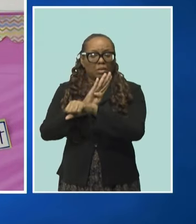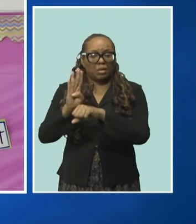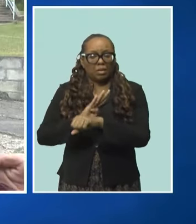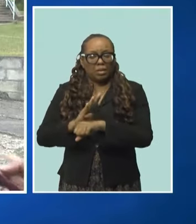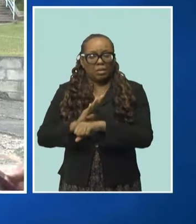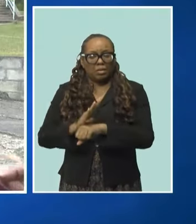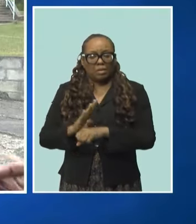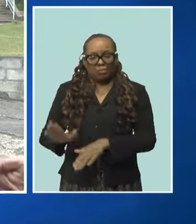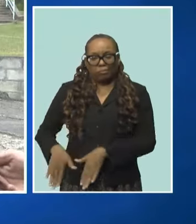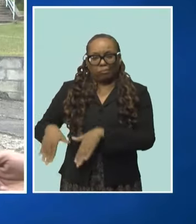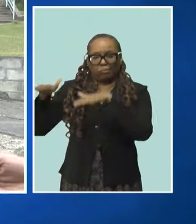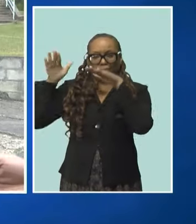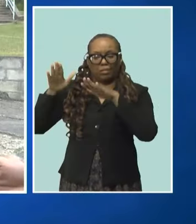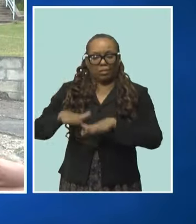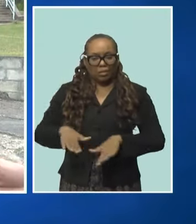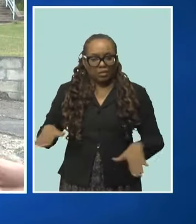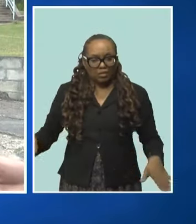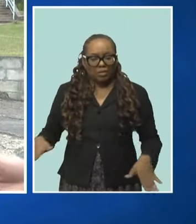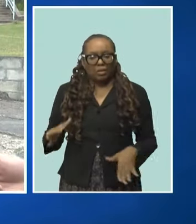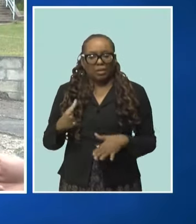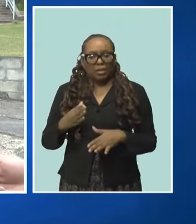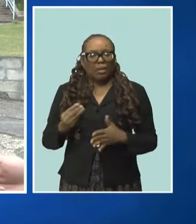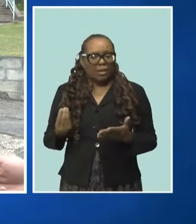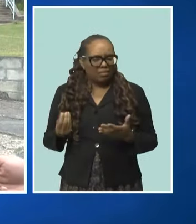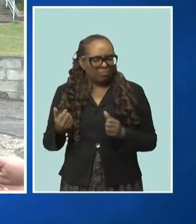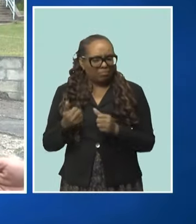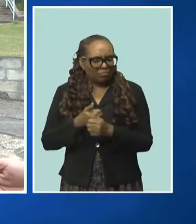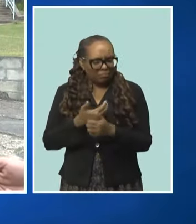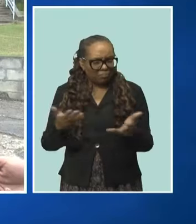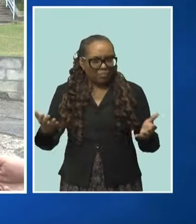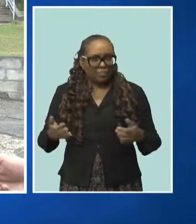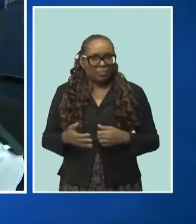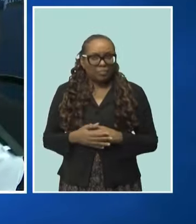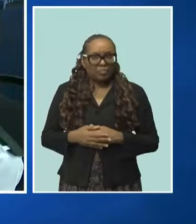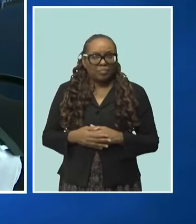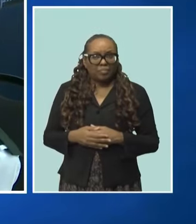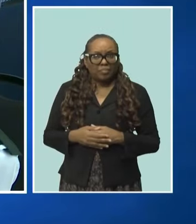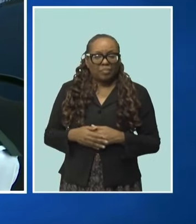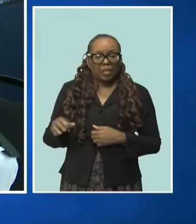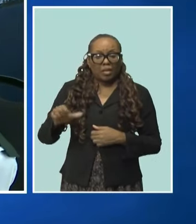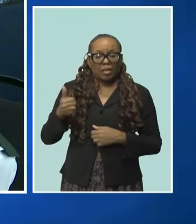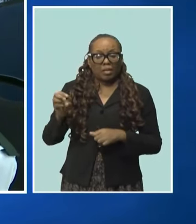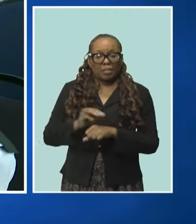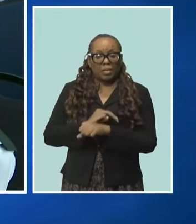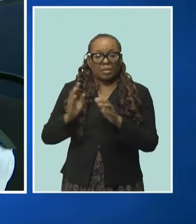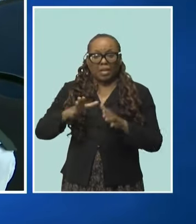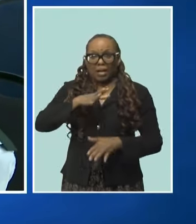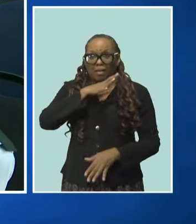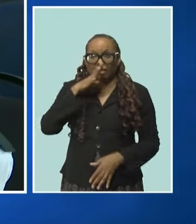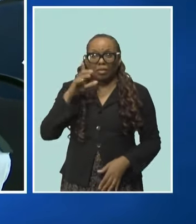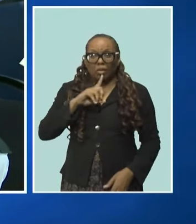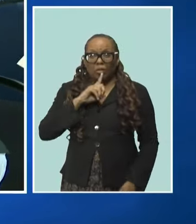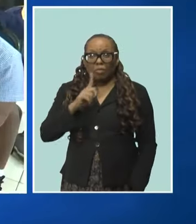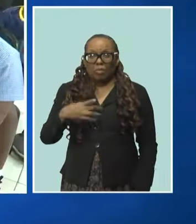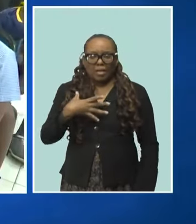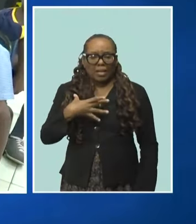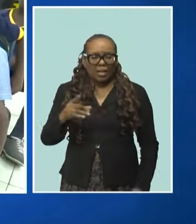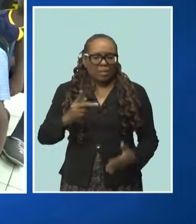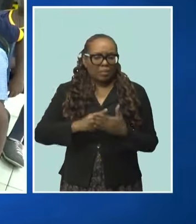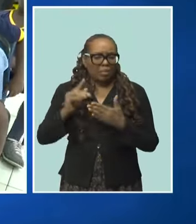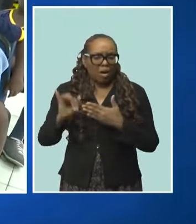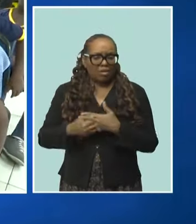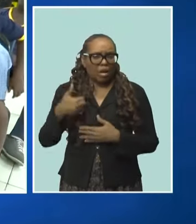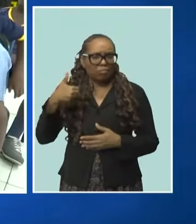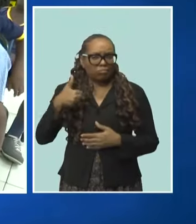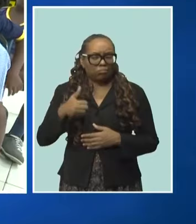them. Minister of Agriculture, Food and Nutritional Security Indar Weir gave the thumbs up for the project. He said aquaponics